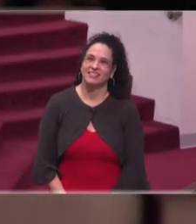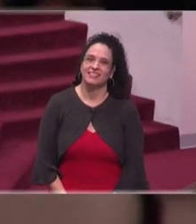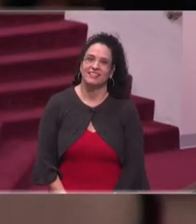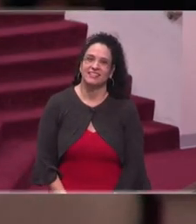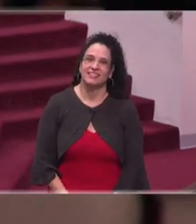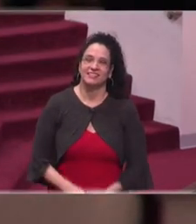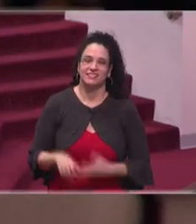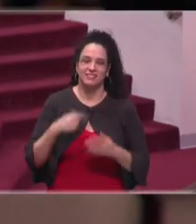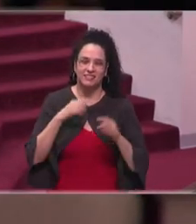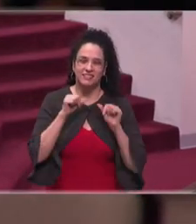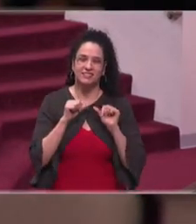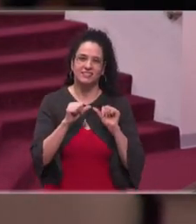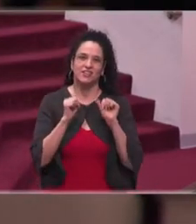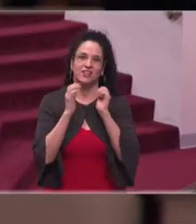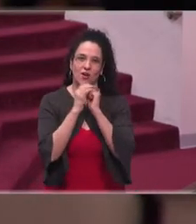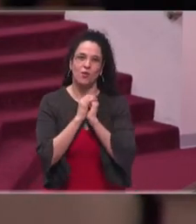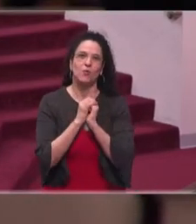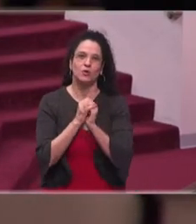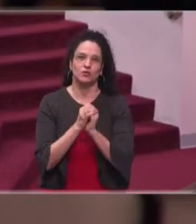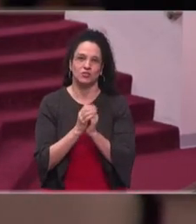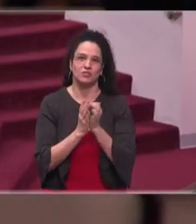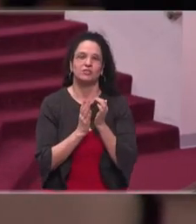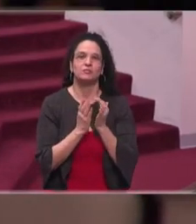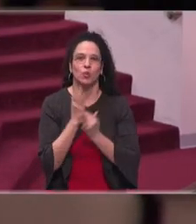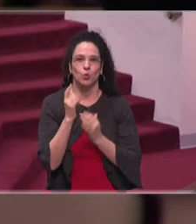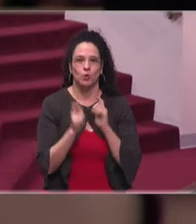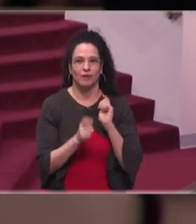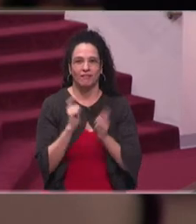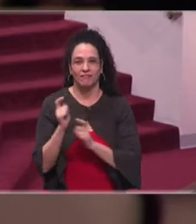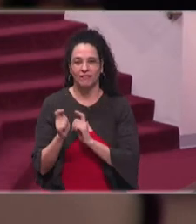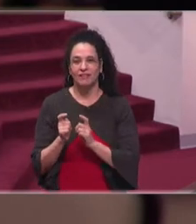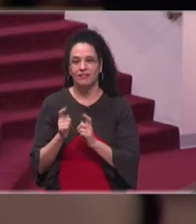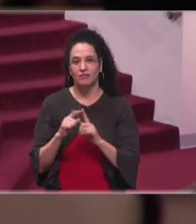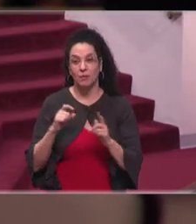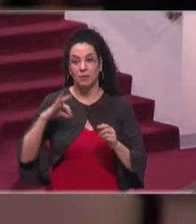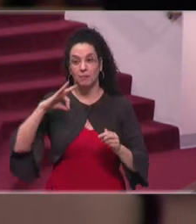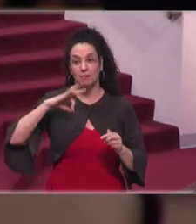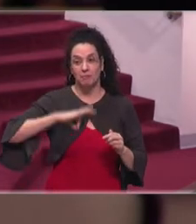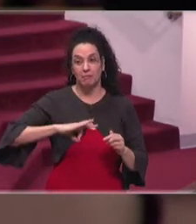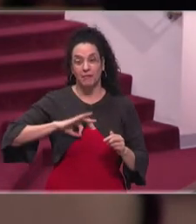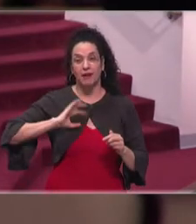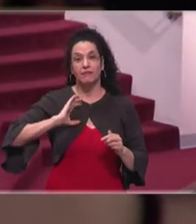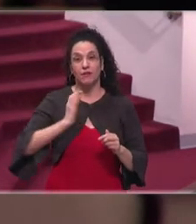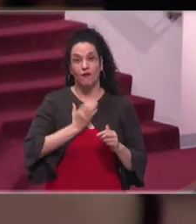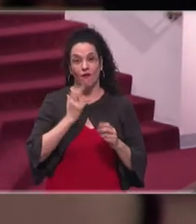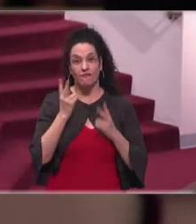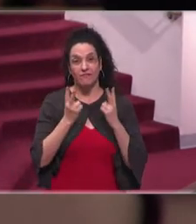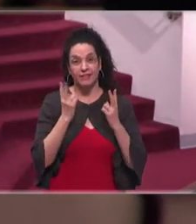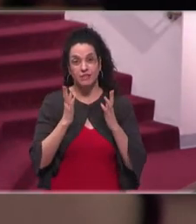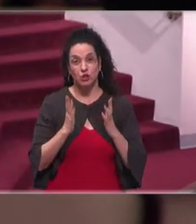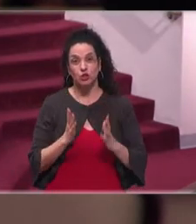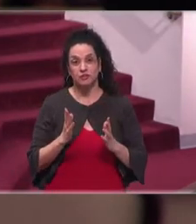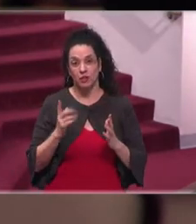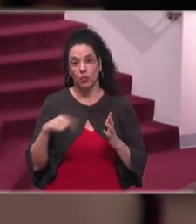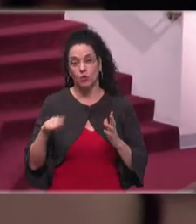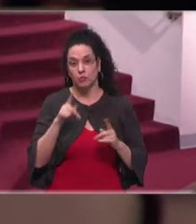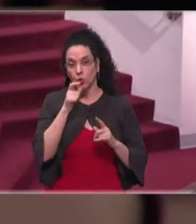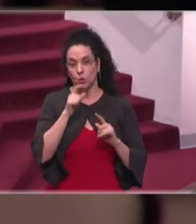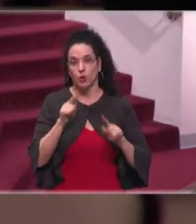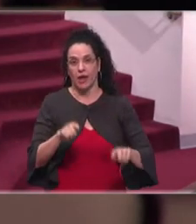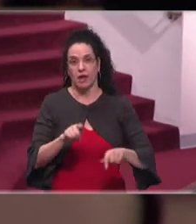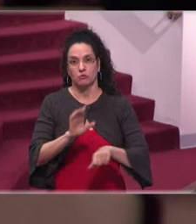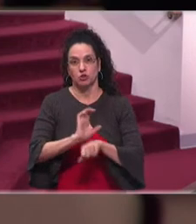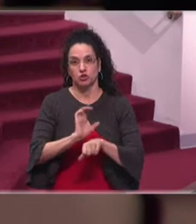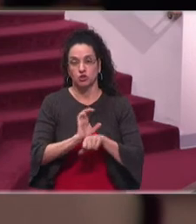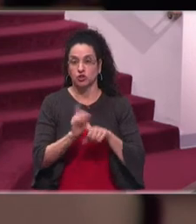We will continue our worship through the ministry of giving. For the benefit of our guests and those in the sanctuary, we receive two offerings. The first offering